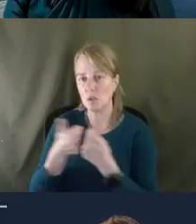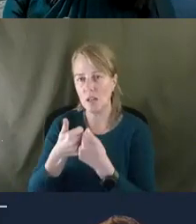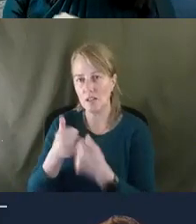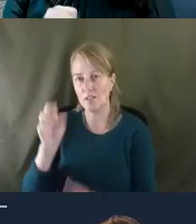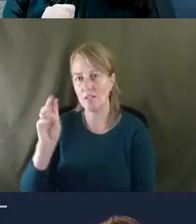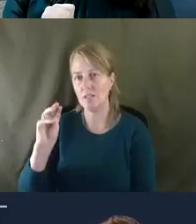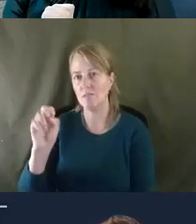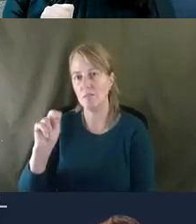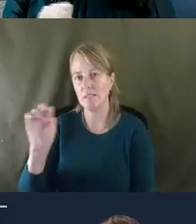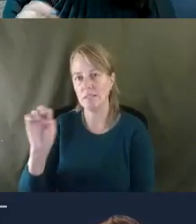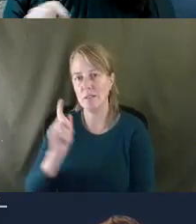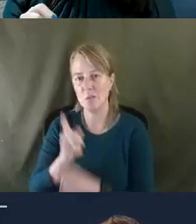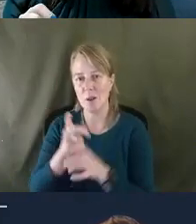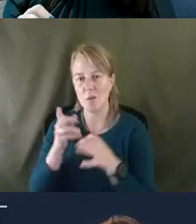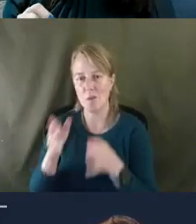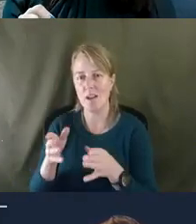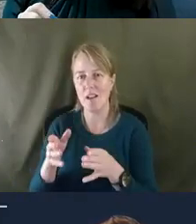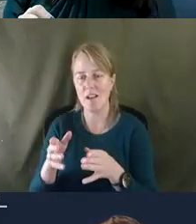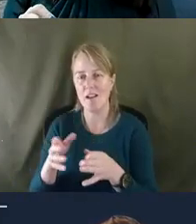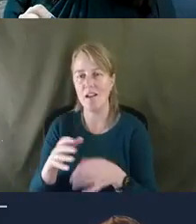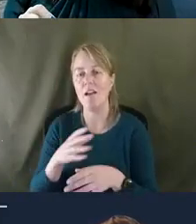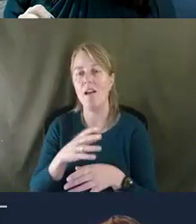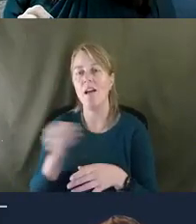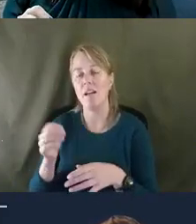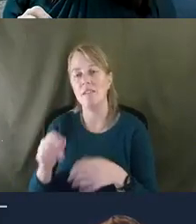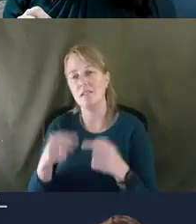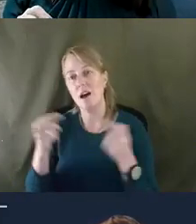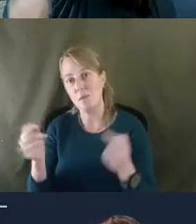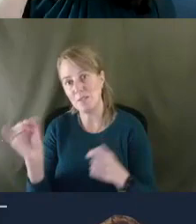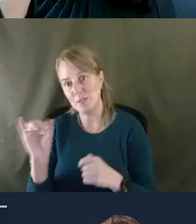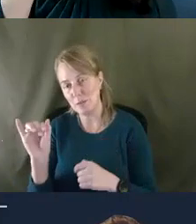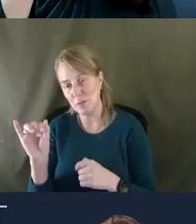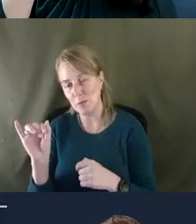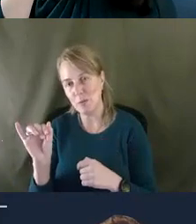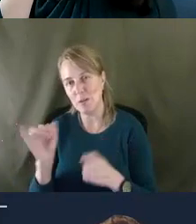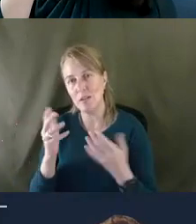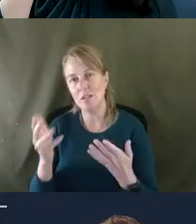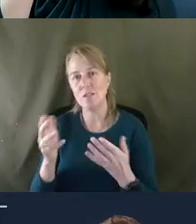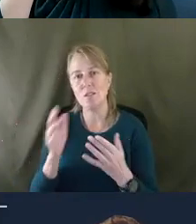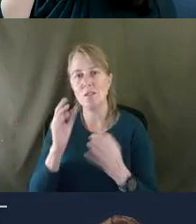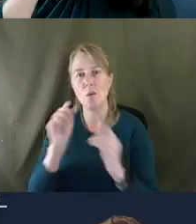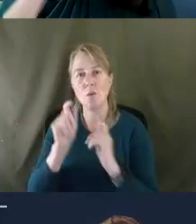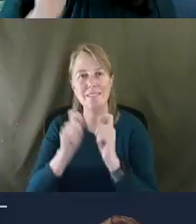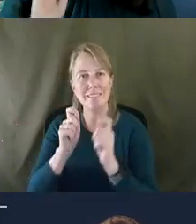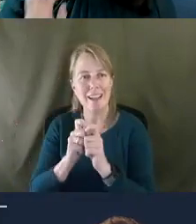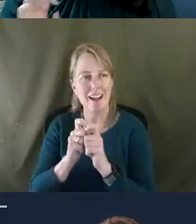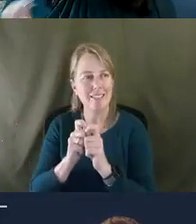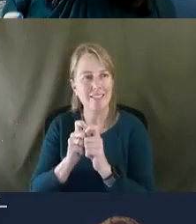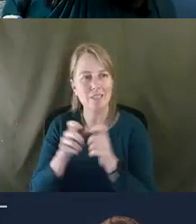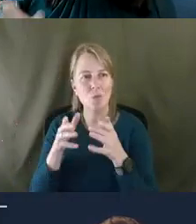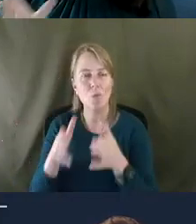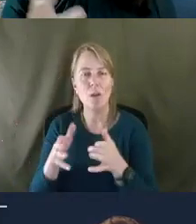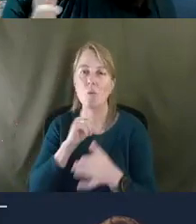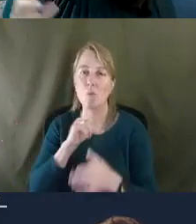way, and vice versa. So there's not a plug and play sort of, it's really an